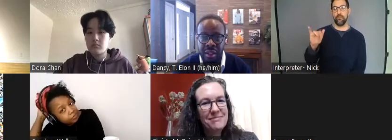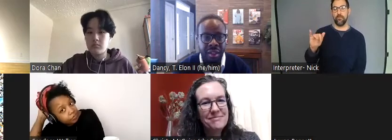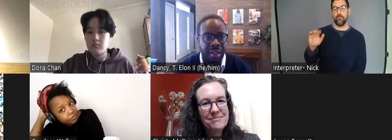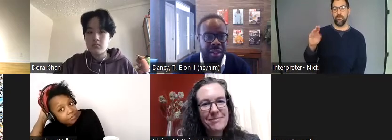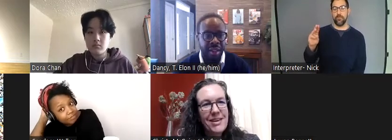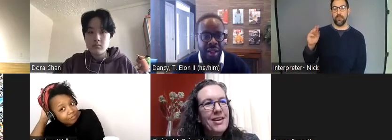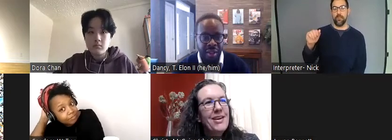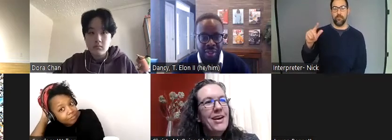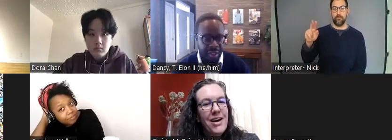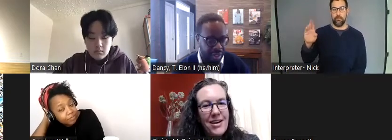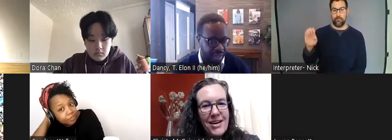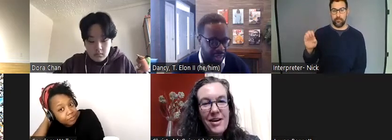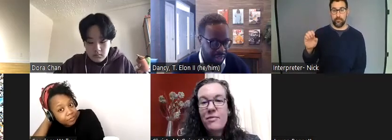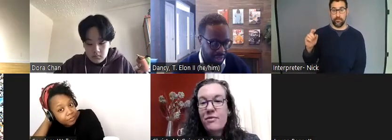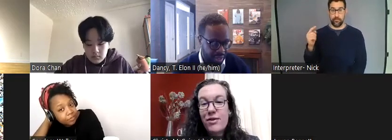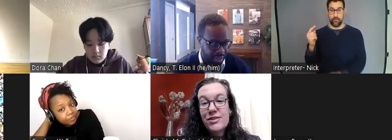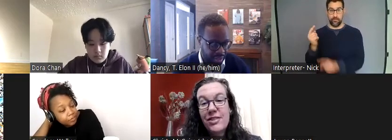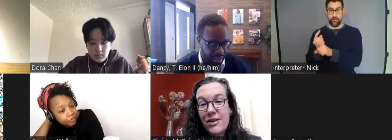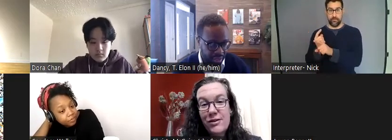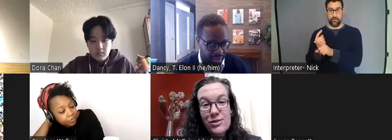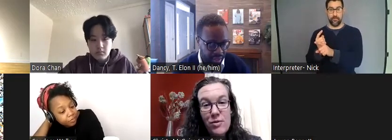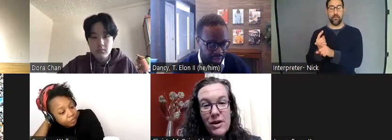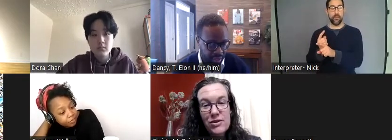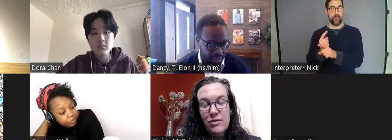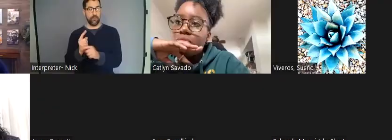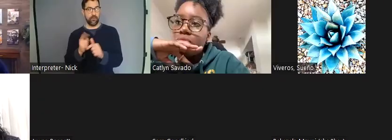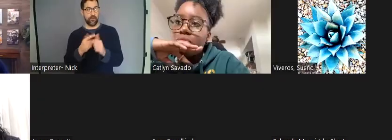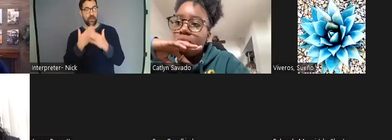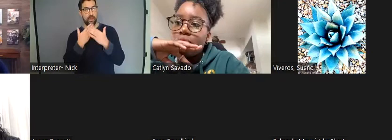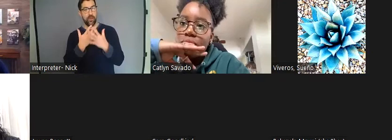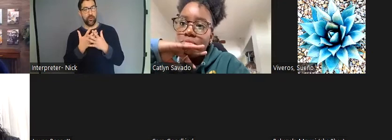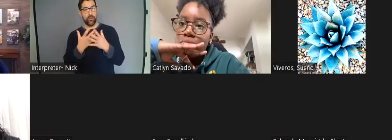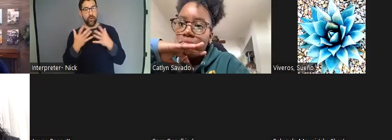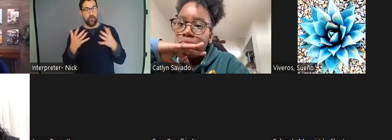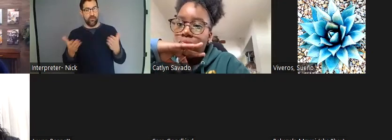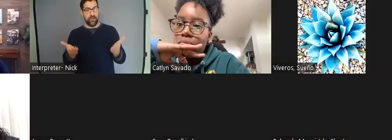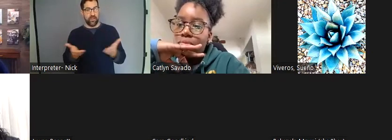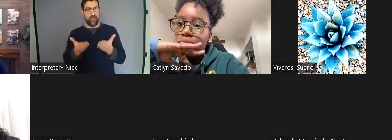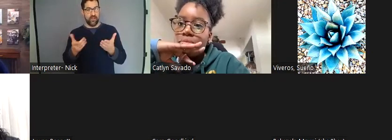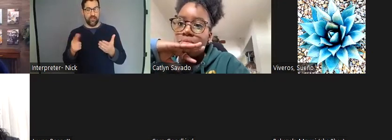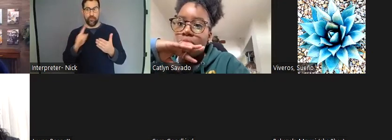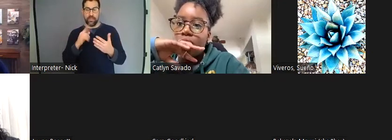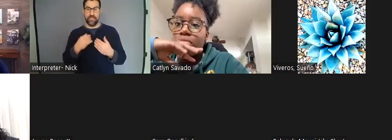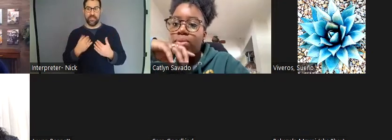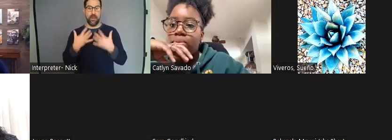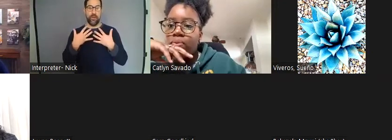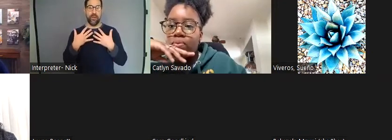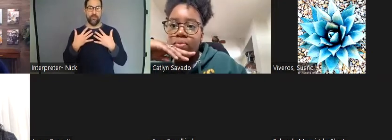Hi. Hi, Christy. First, thank you all so much for being here. This is really inspiring, and